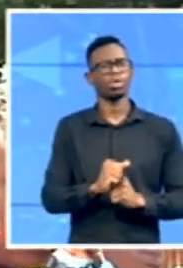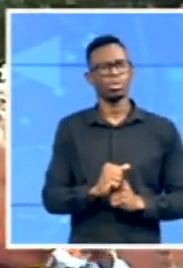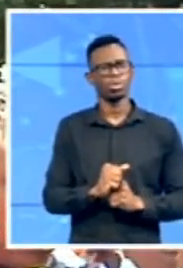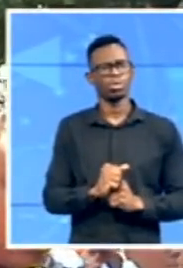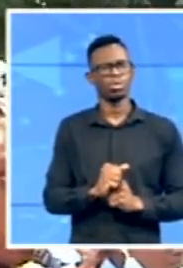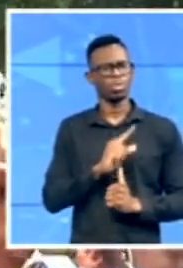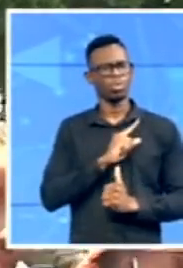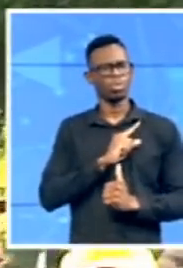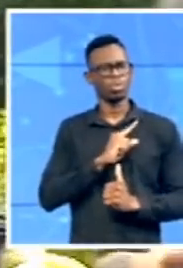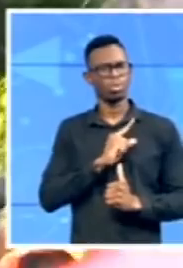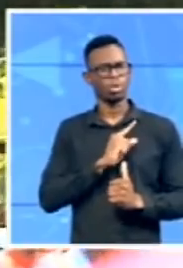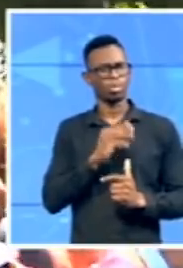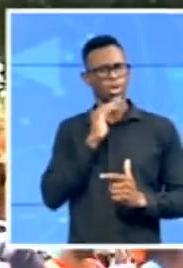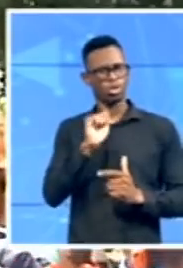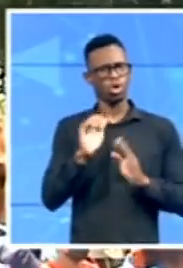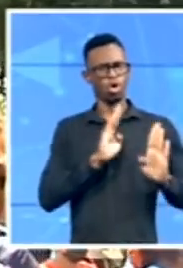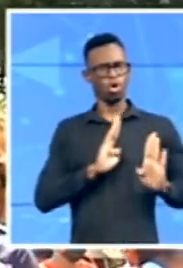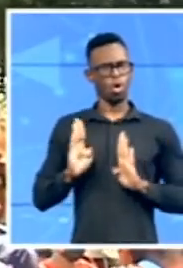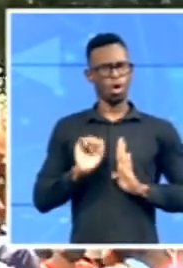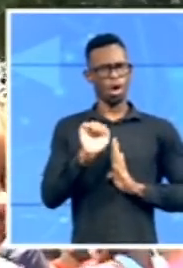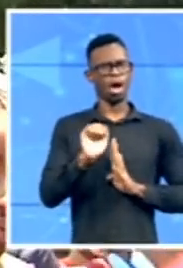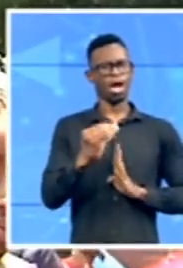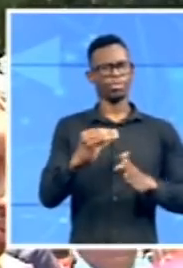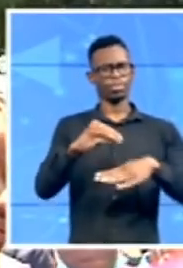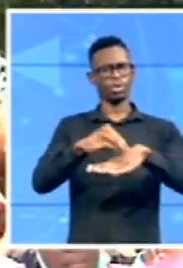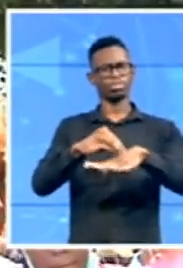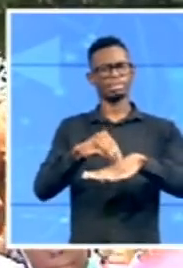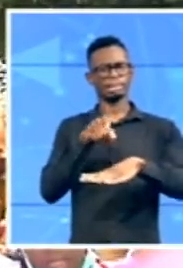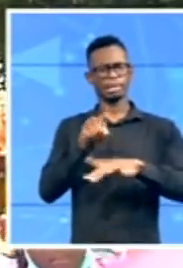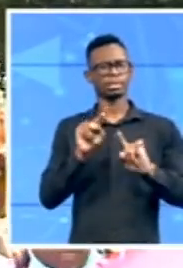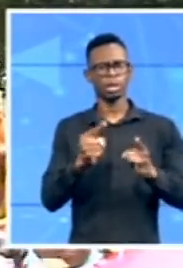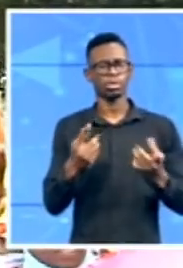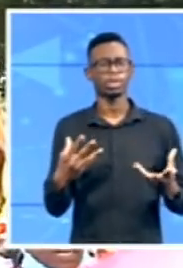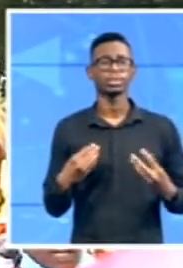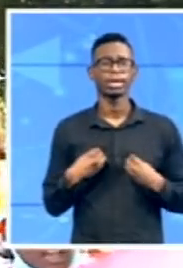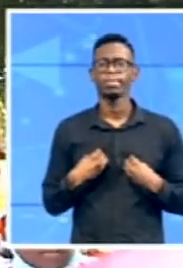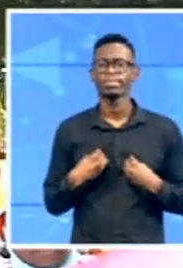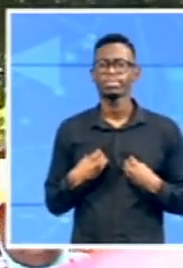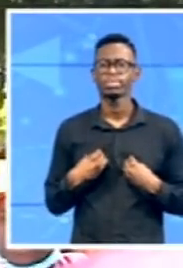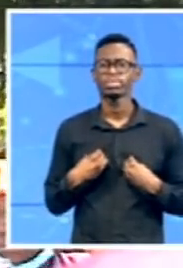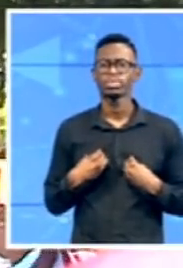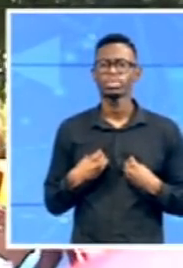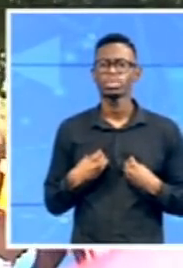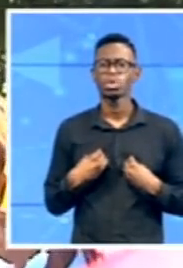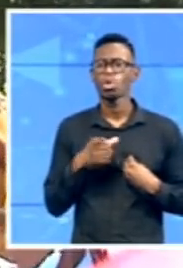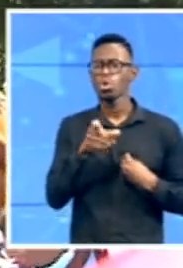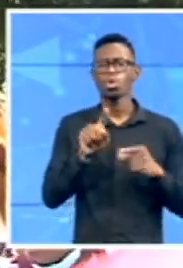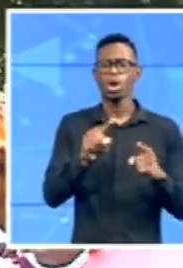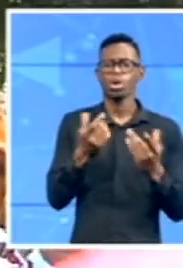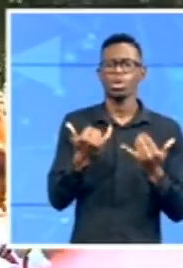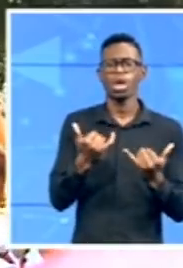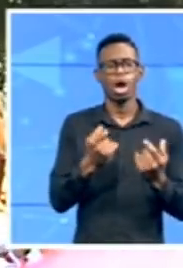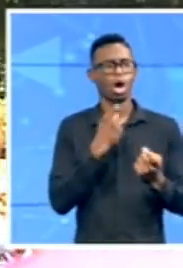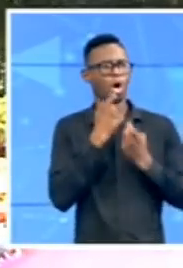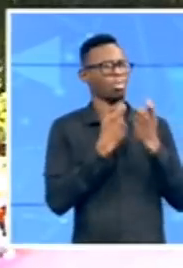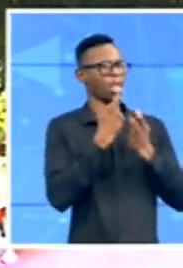conduct, and that can't be tolerated. You can't complain and in return do exactly